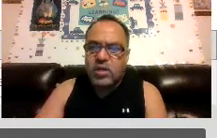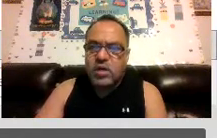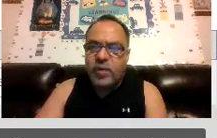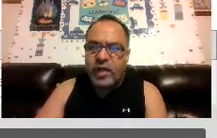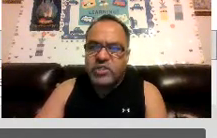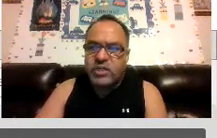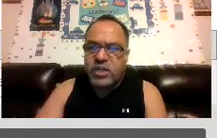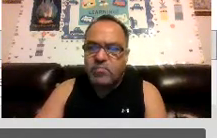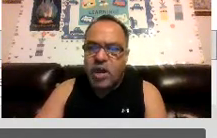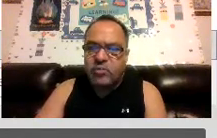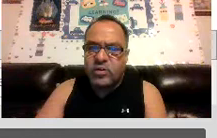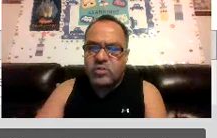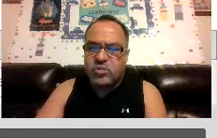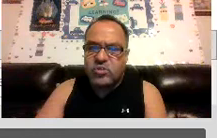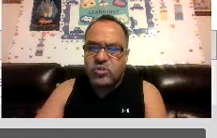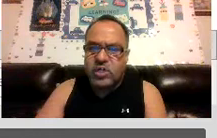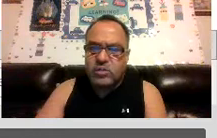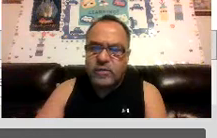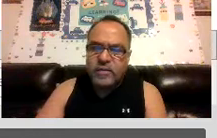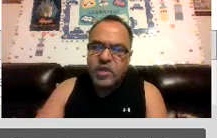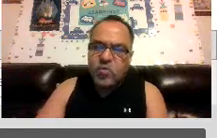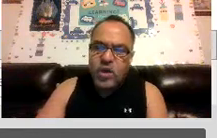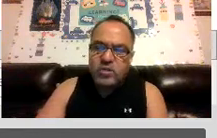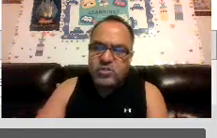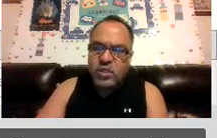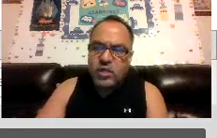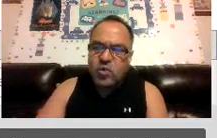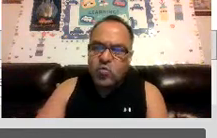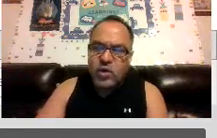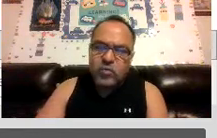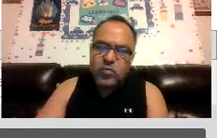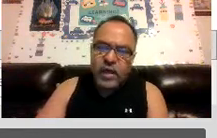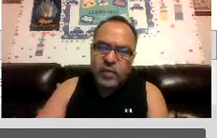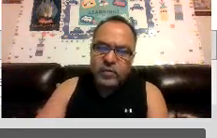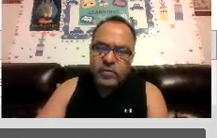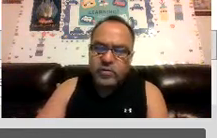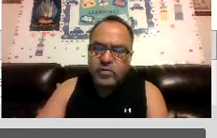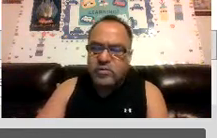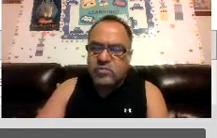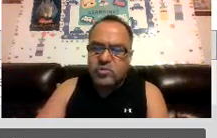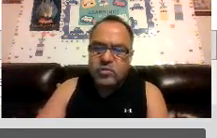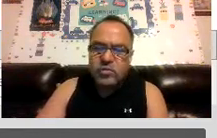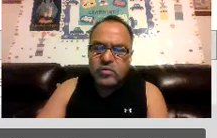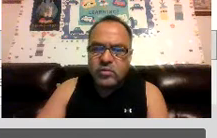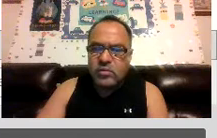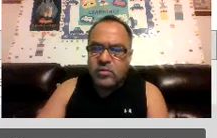stones, Apache Leap Mountain into the search engine and waited to see what would happen.